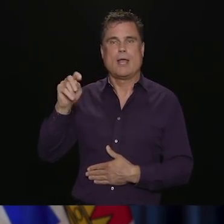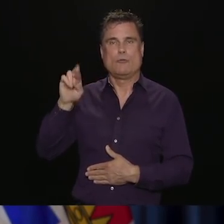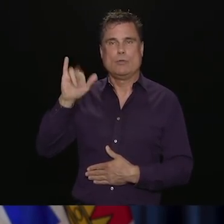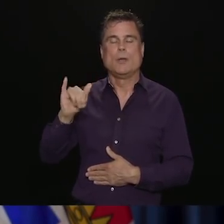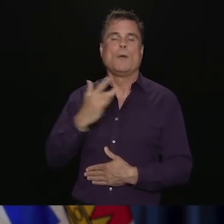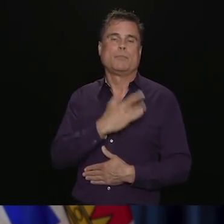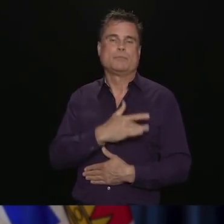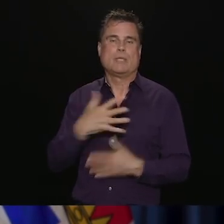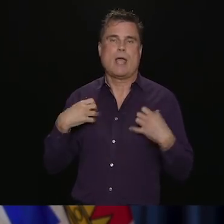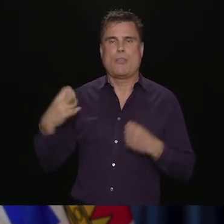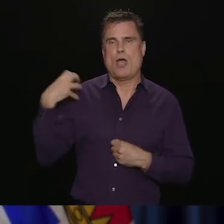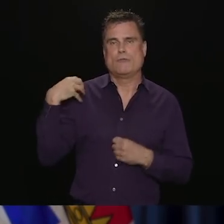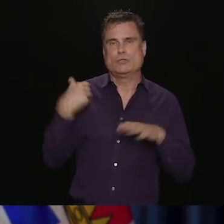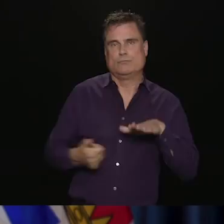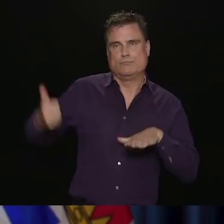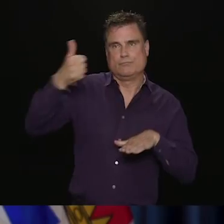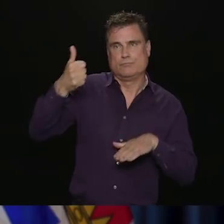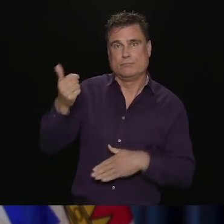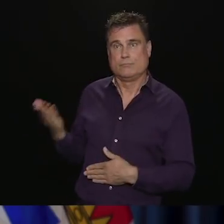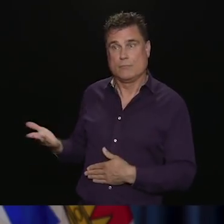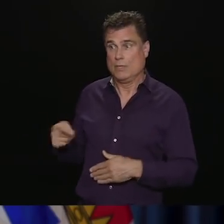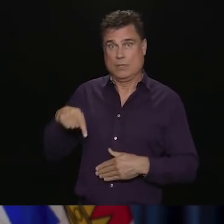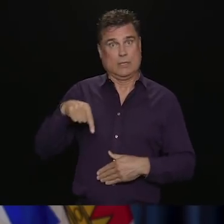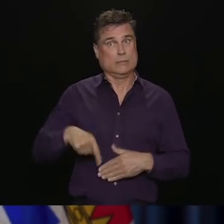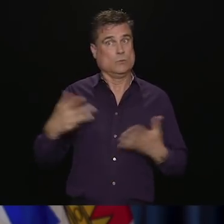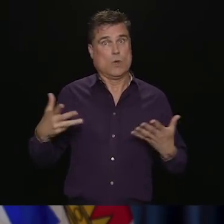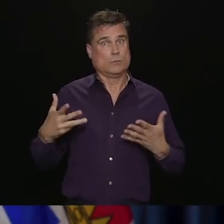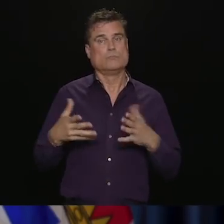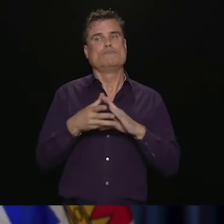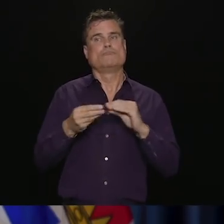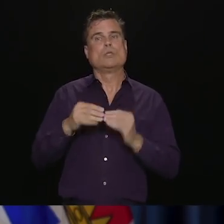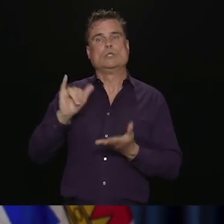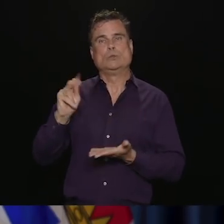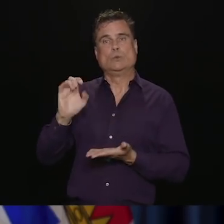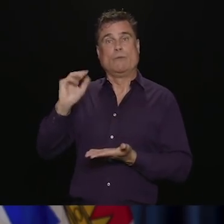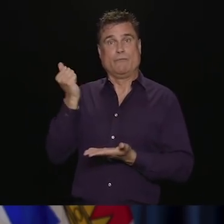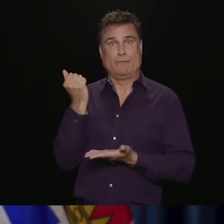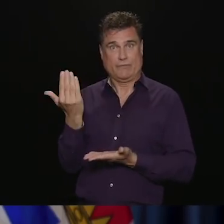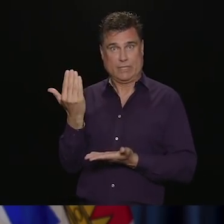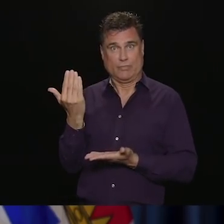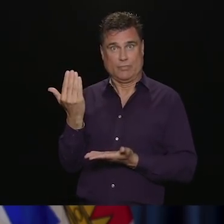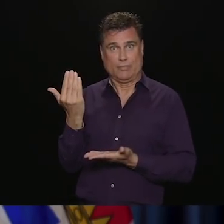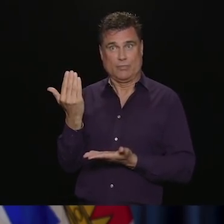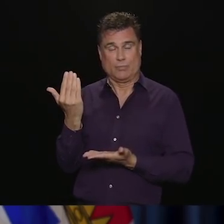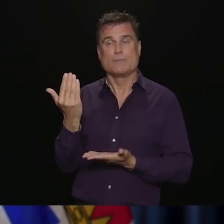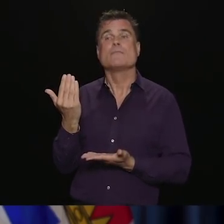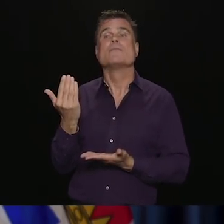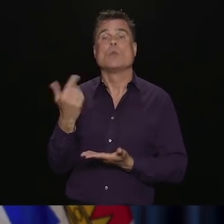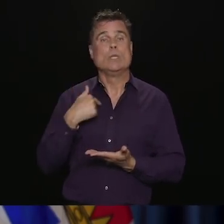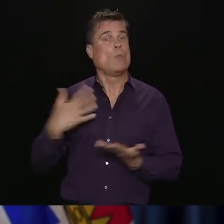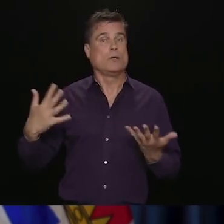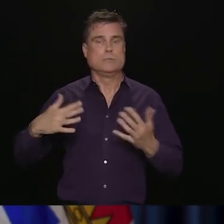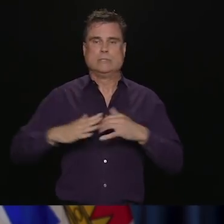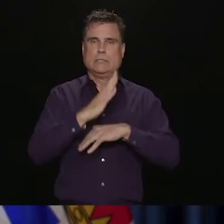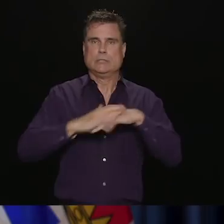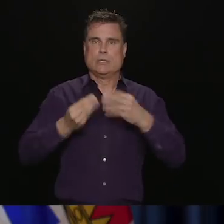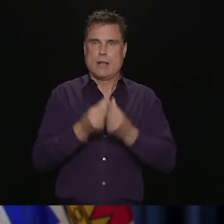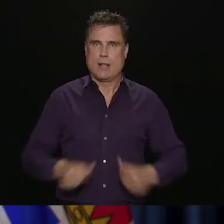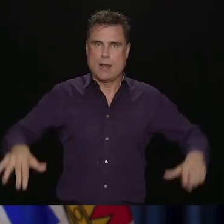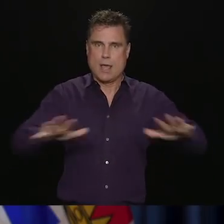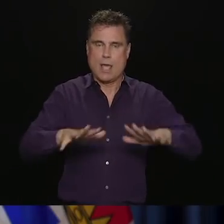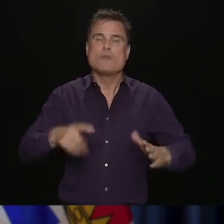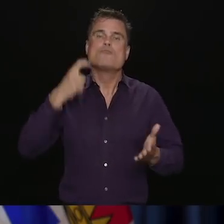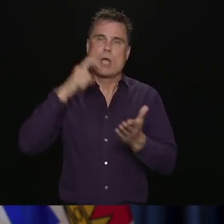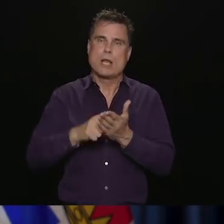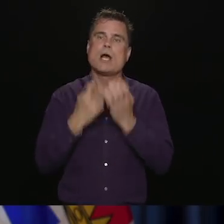for Monday, June the 15th for British Columbia. We acknowledge we're on the territories of the Lekwungen speaking people, the Songhees, and the